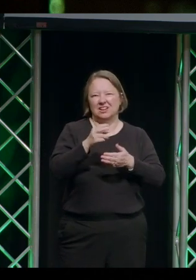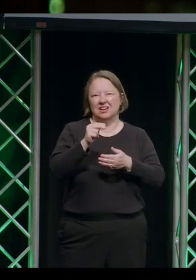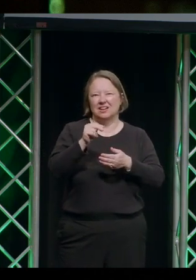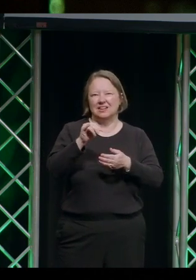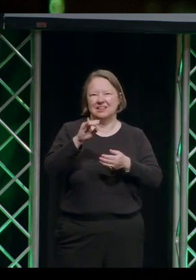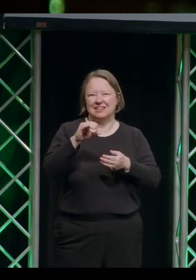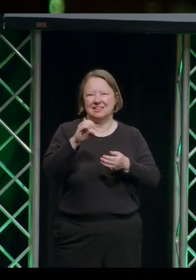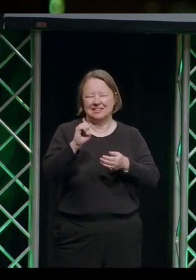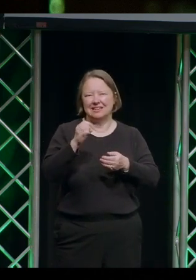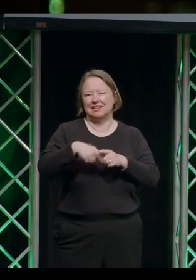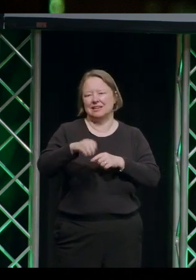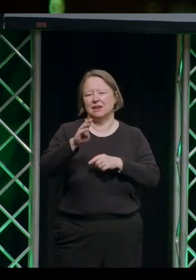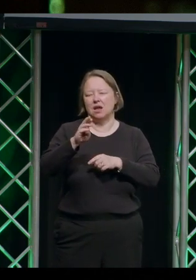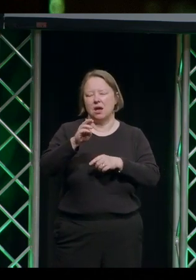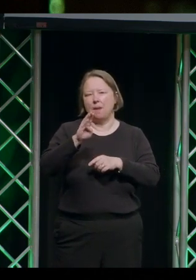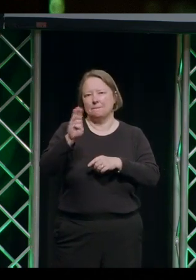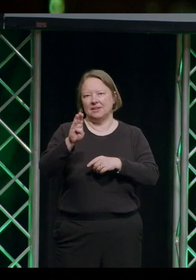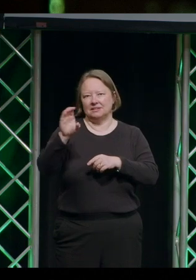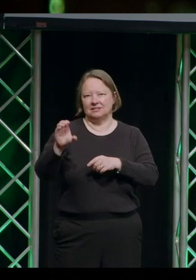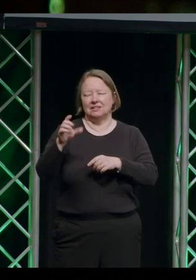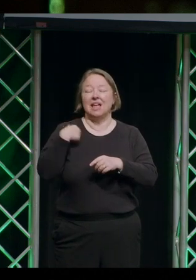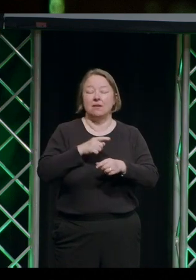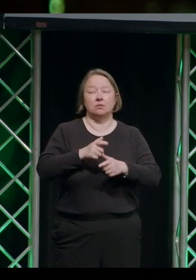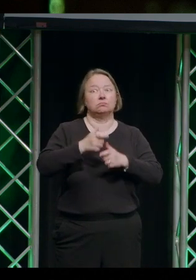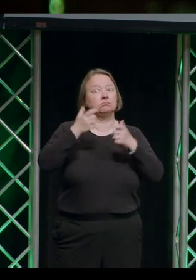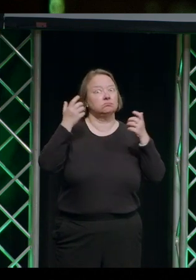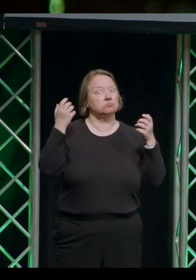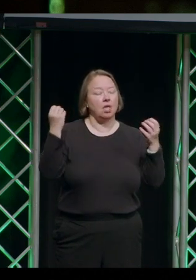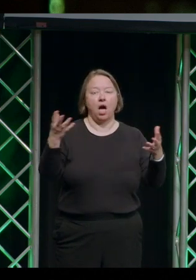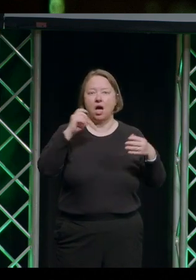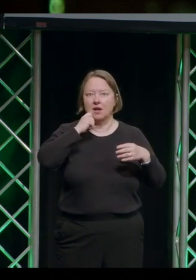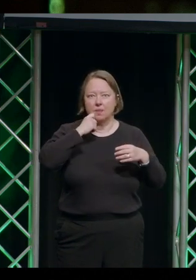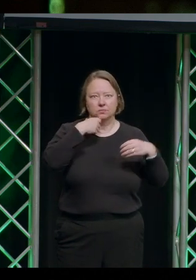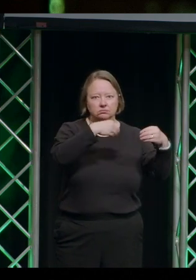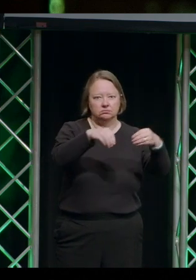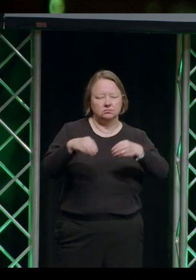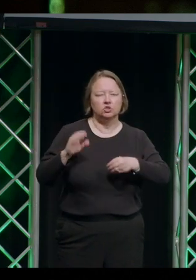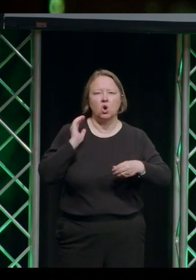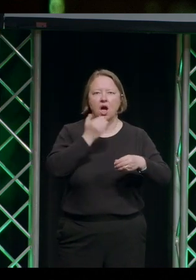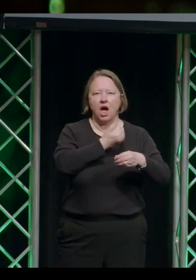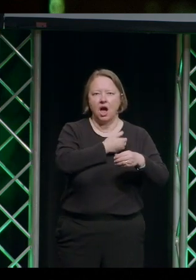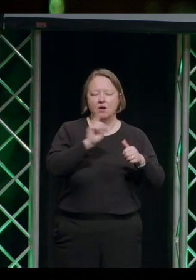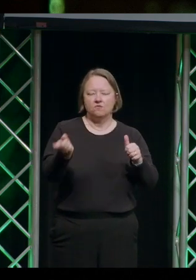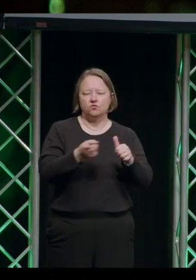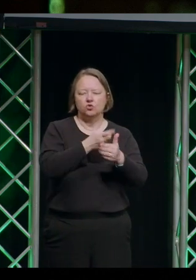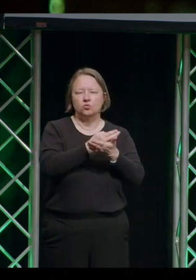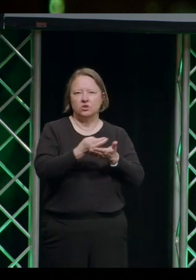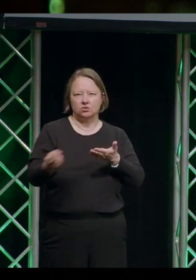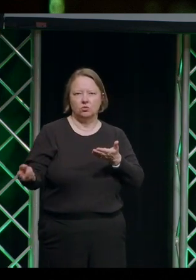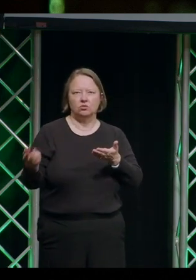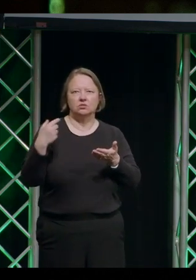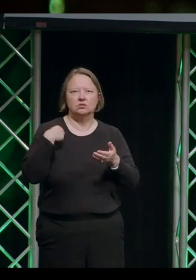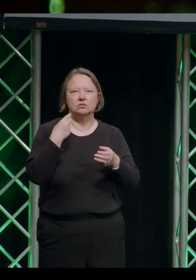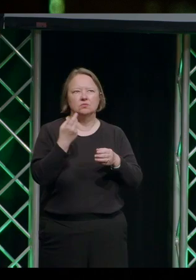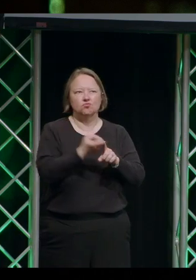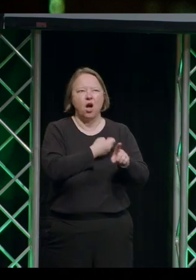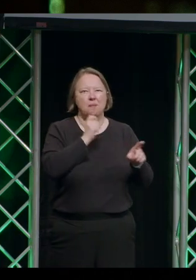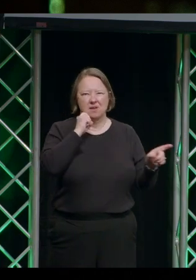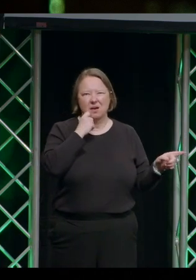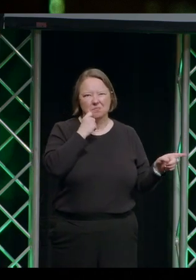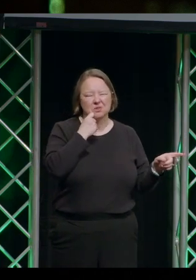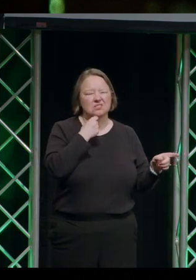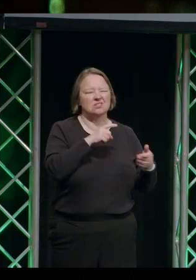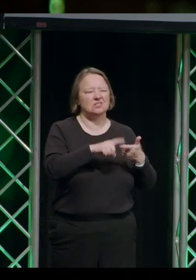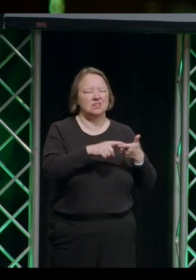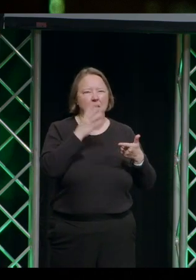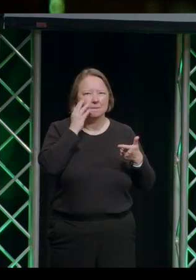Columbia, and they have a really big apple market. And so ideally, our main source of produce waste would probably be from apples,